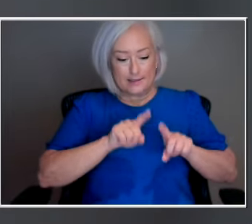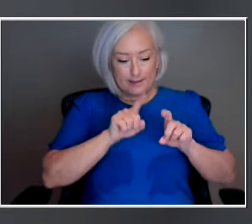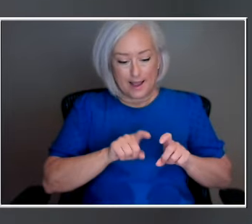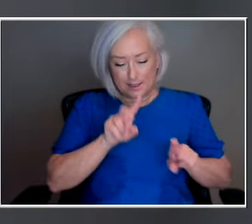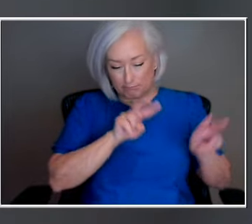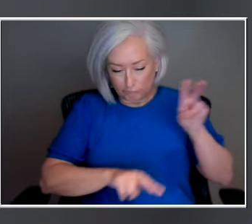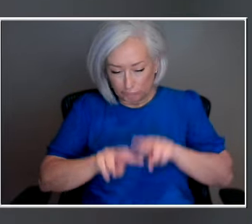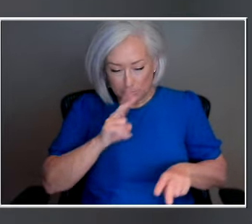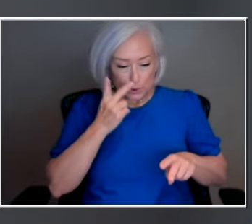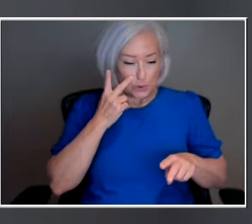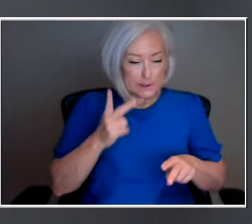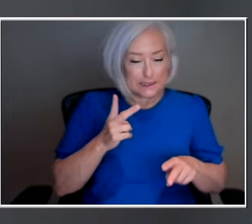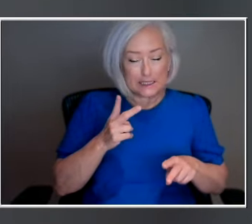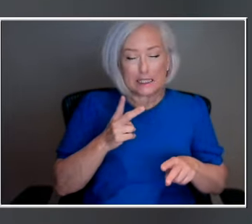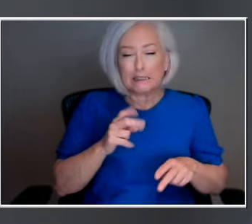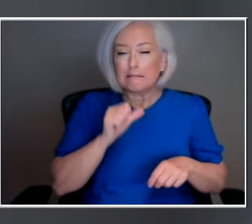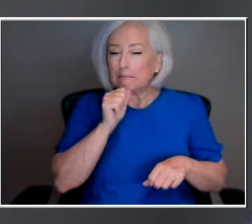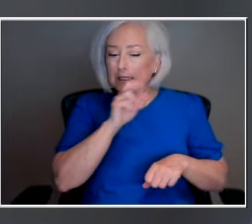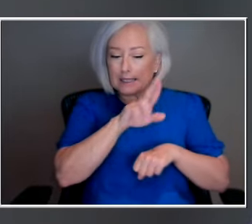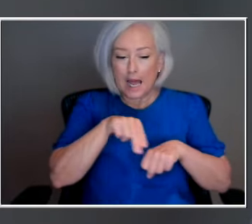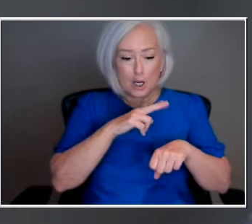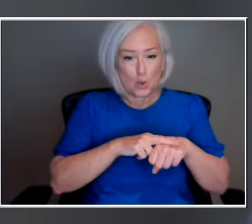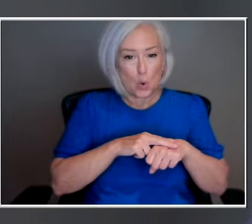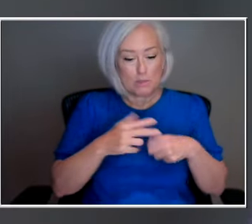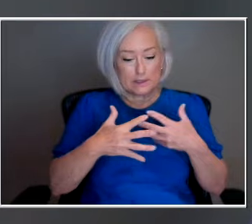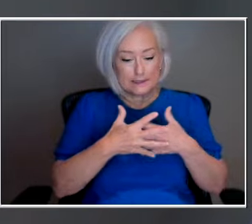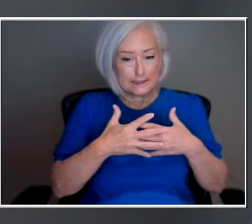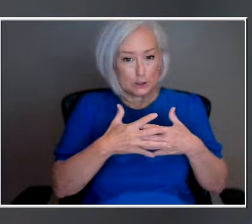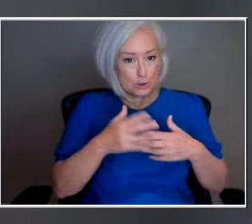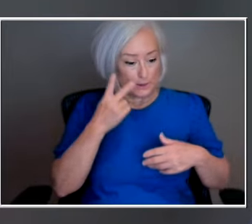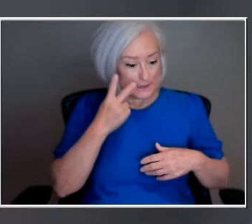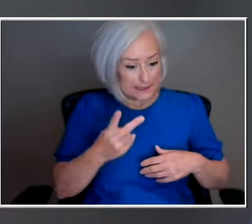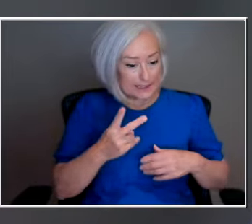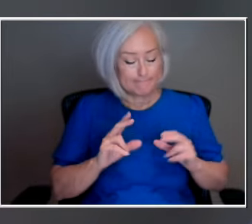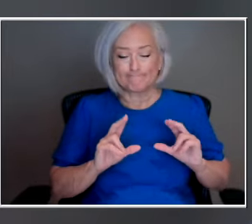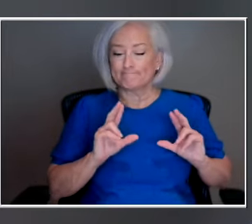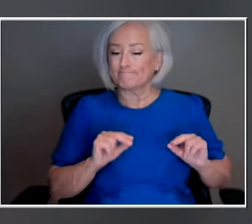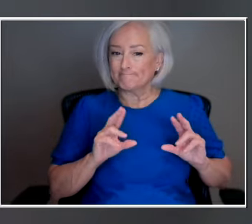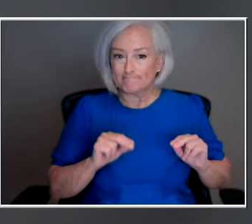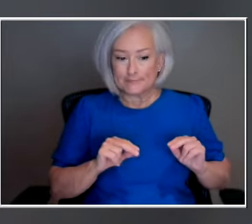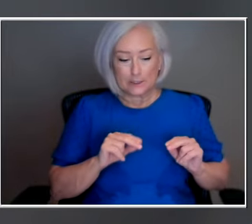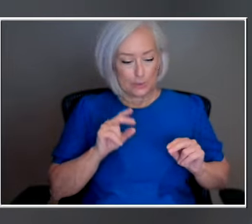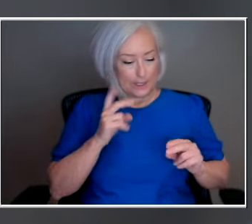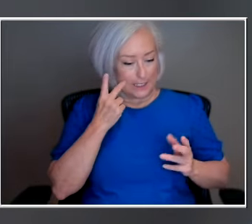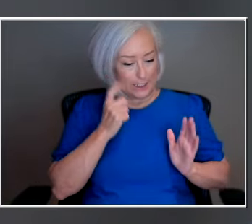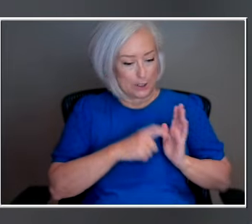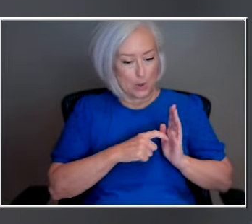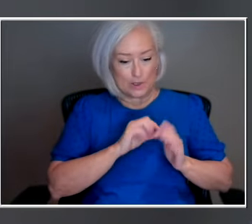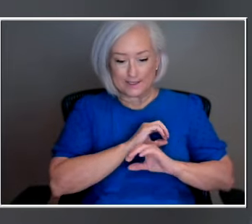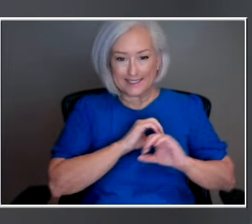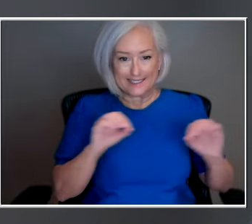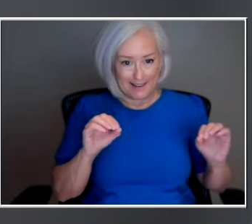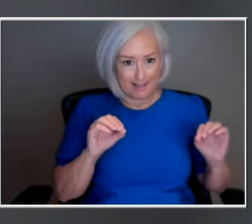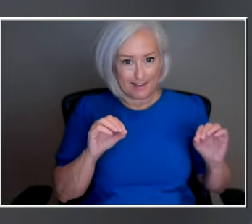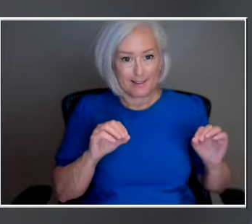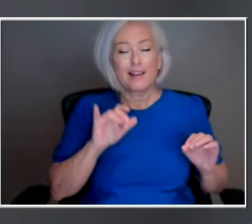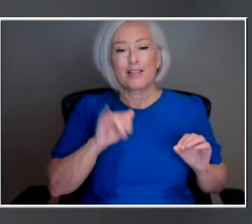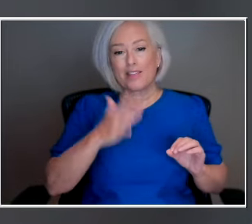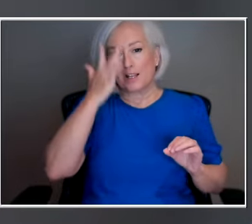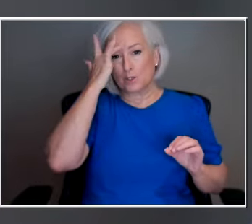we could do any biopsies. And we didn't see anything abnormal there. And that's why I call that as a